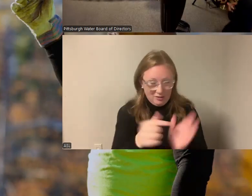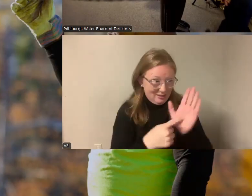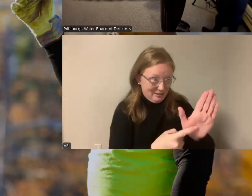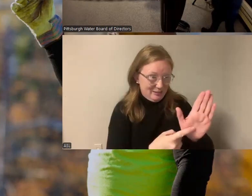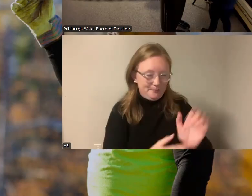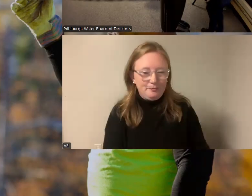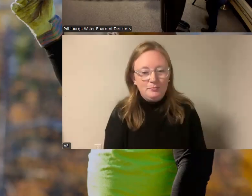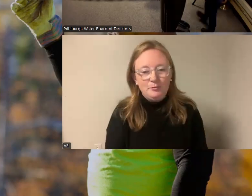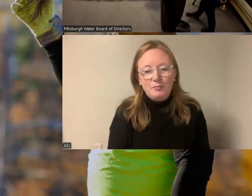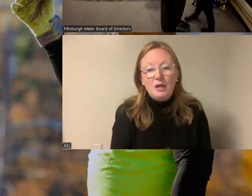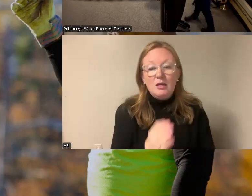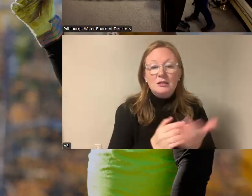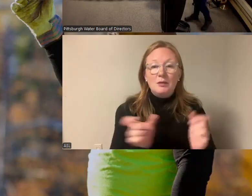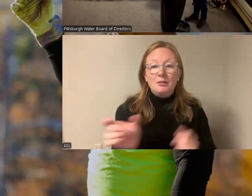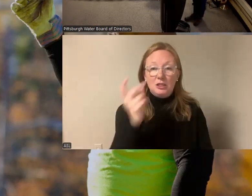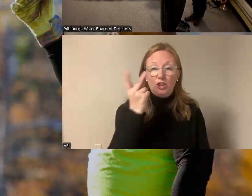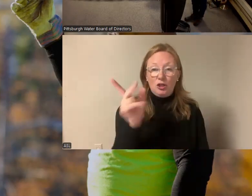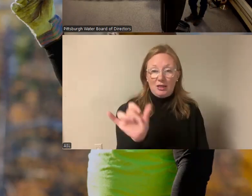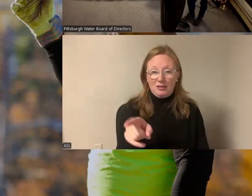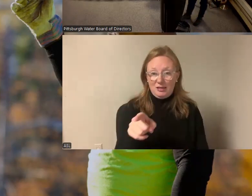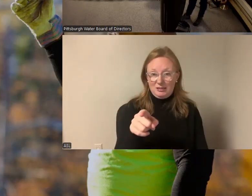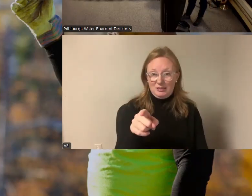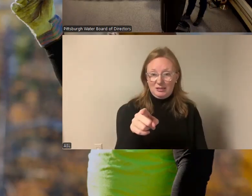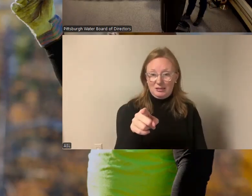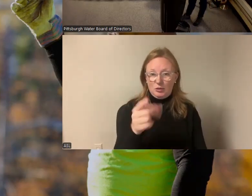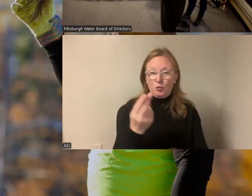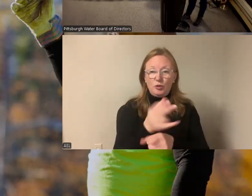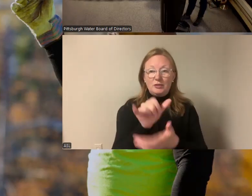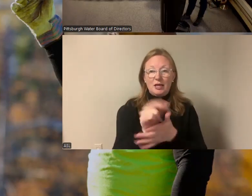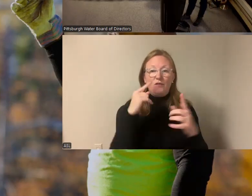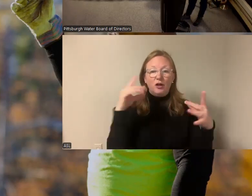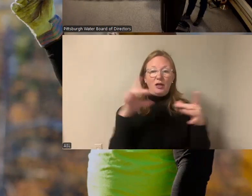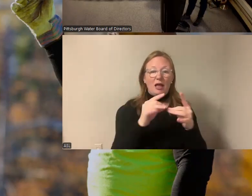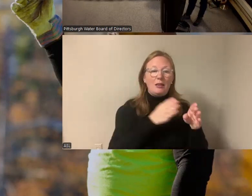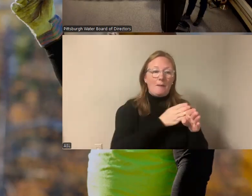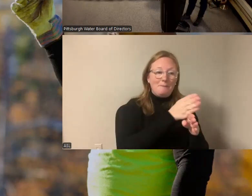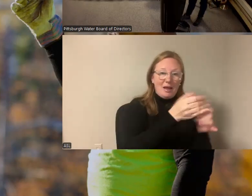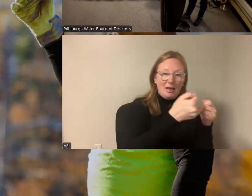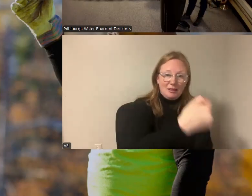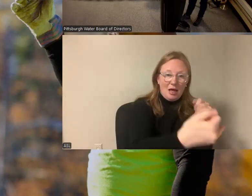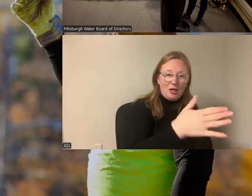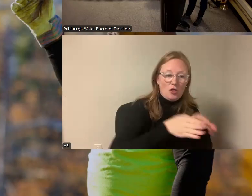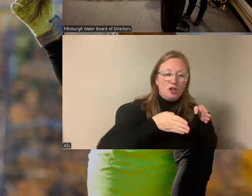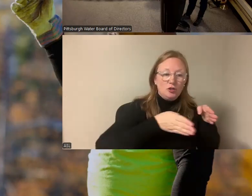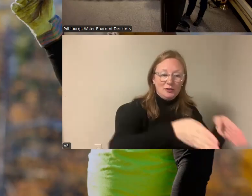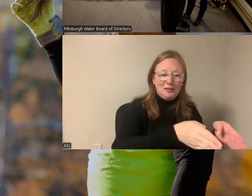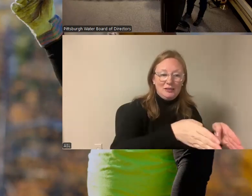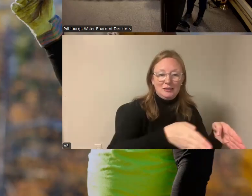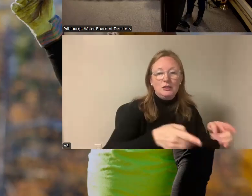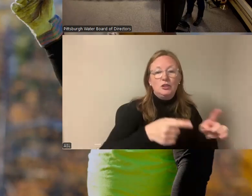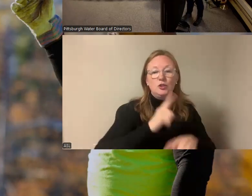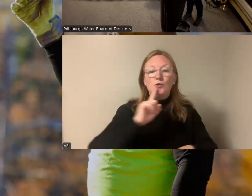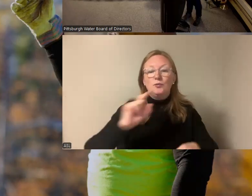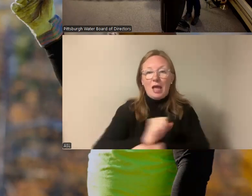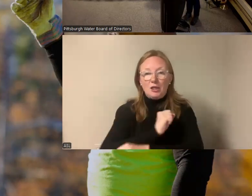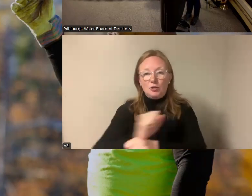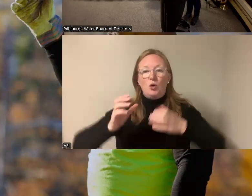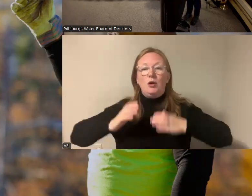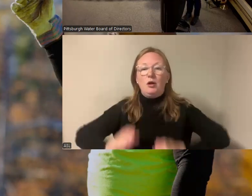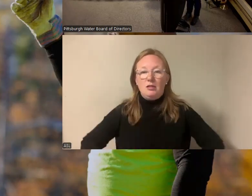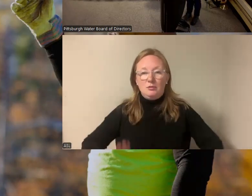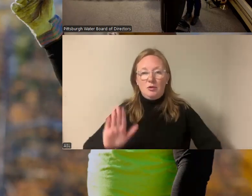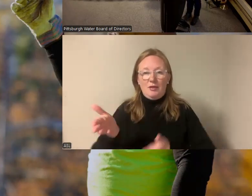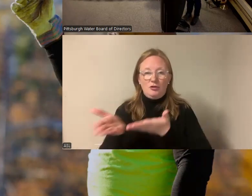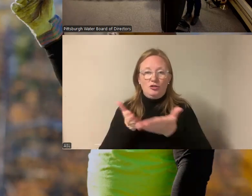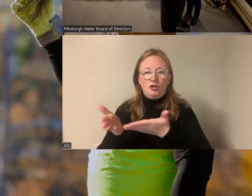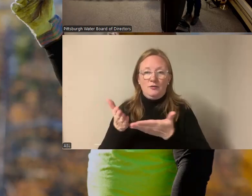So some of these small valves look like this. These are valves that we use to connect our main line in the street to an actual customer to their